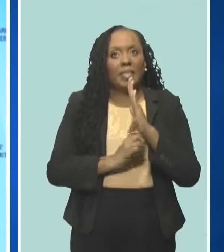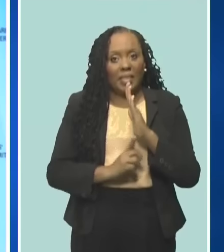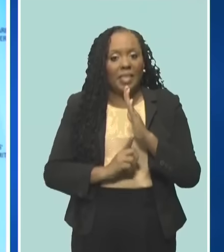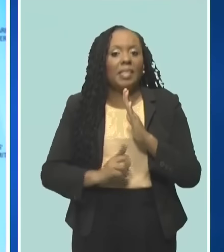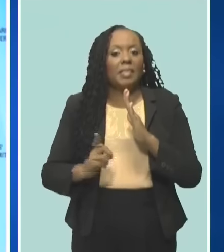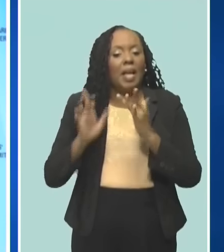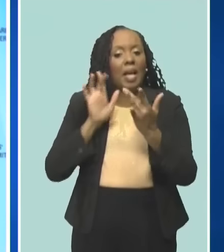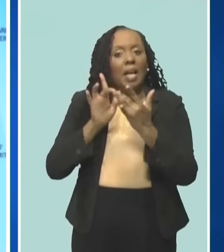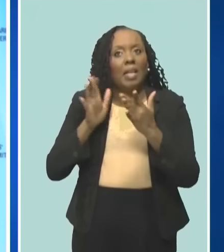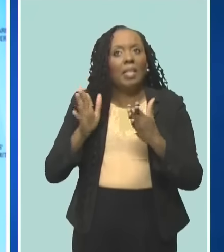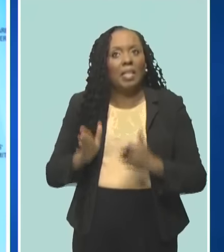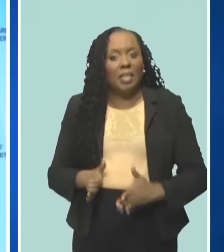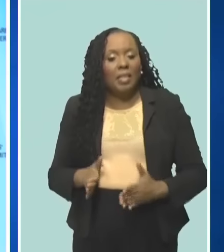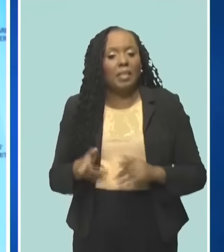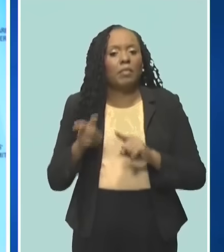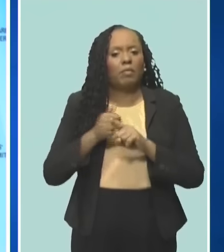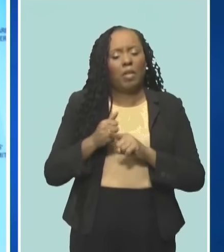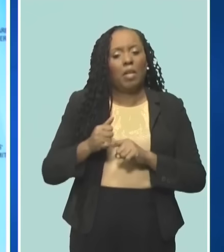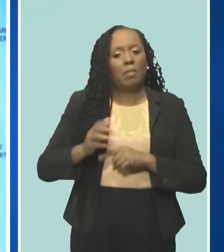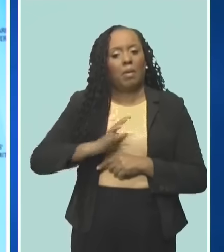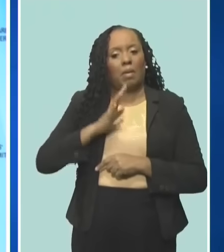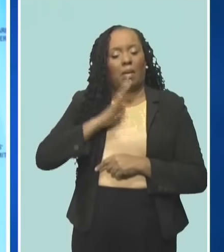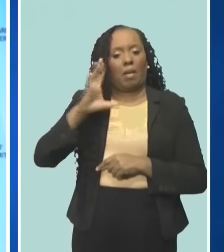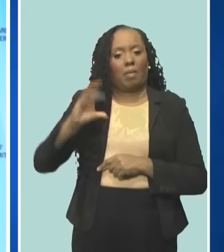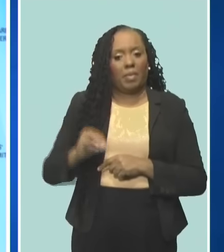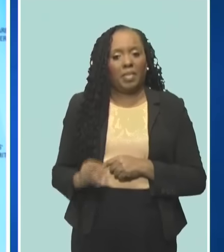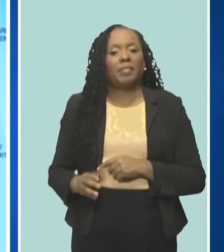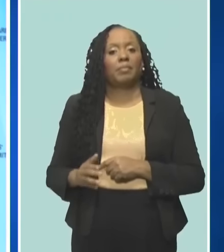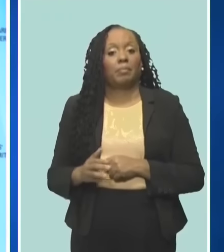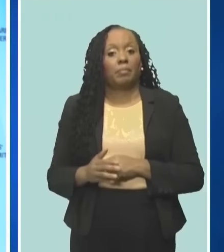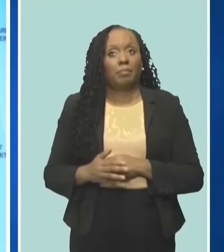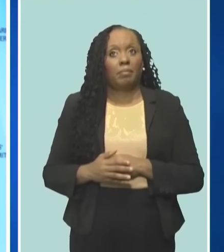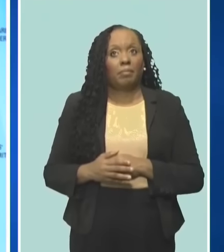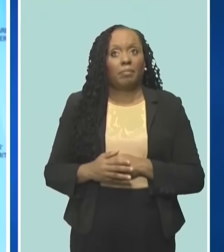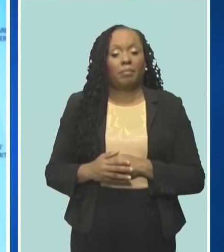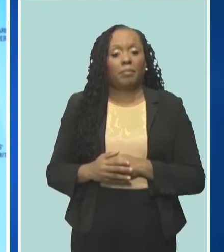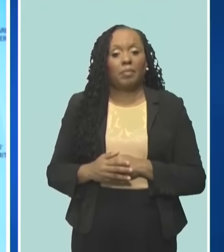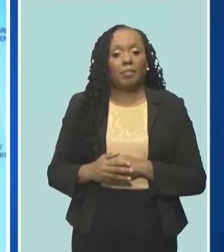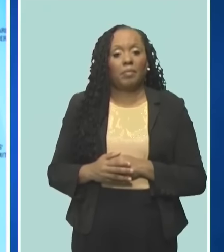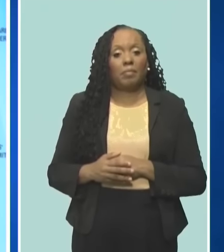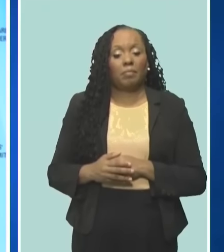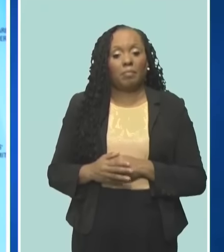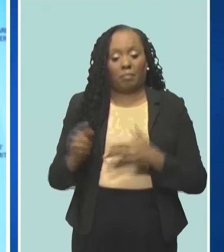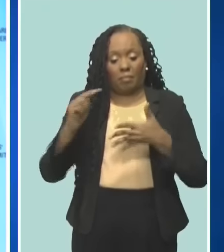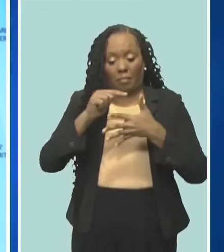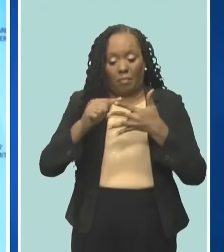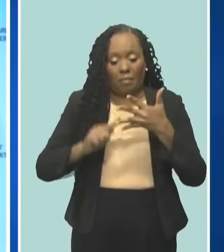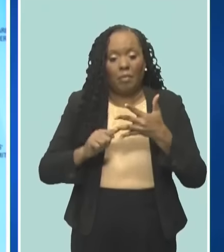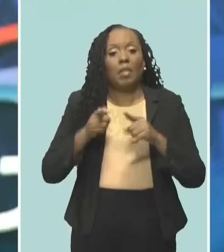Payne of Emerald Living, all courtesy of Standard Distribution.